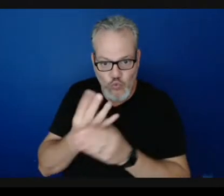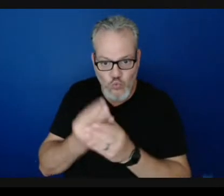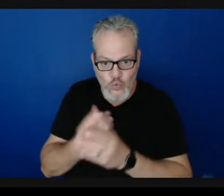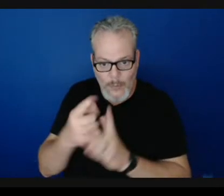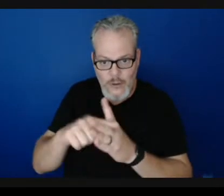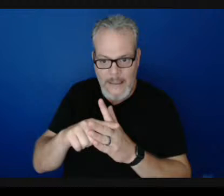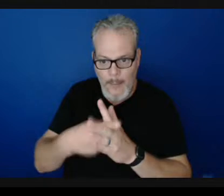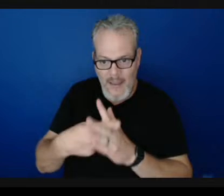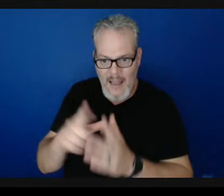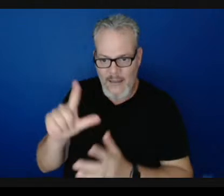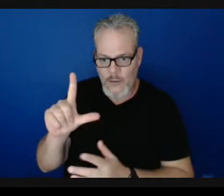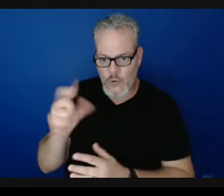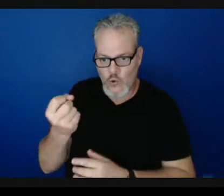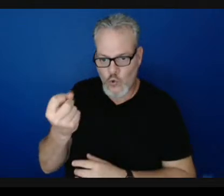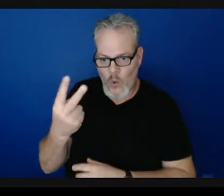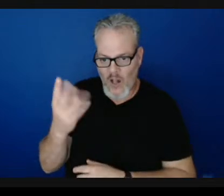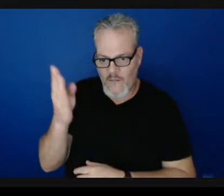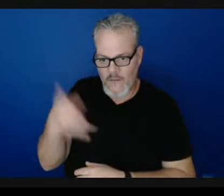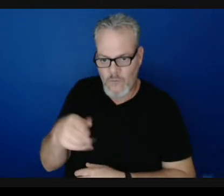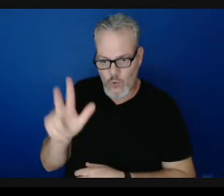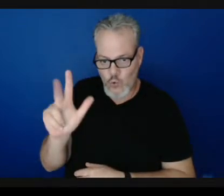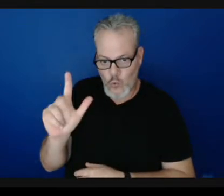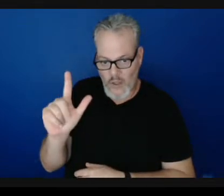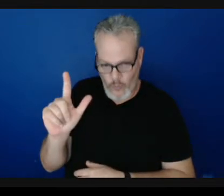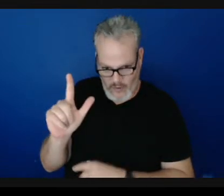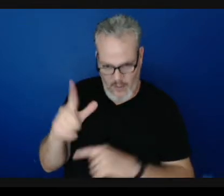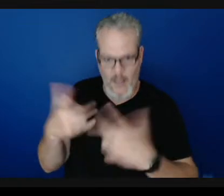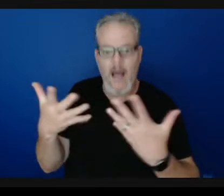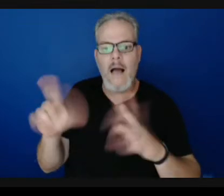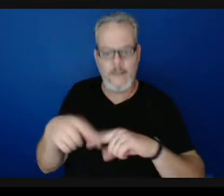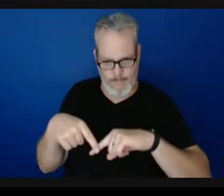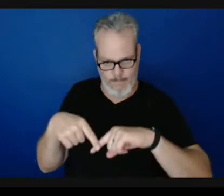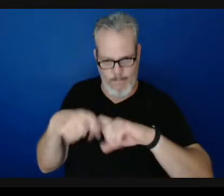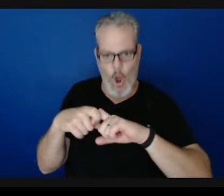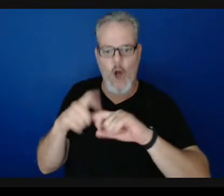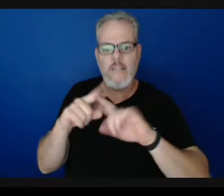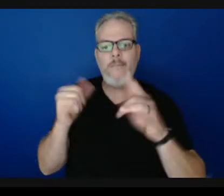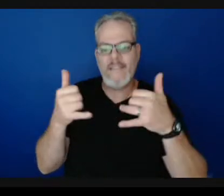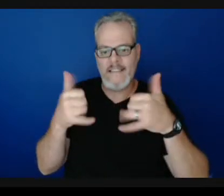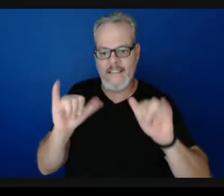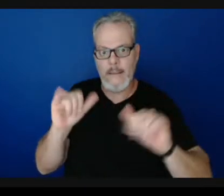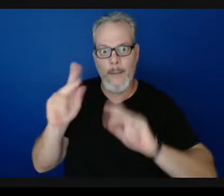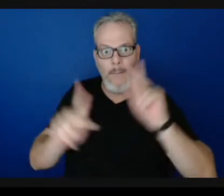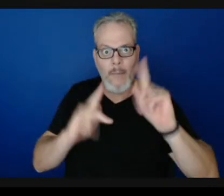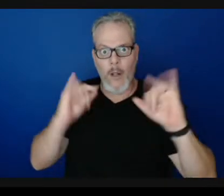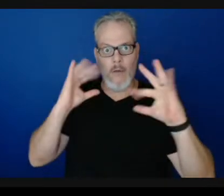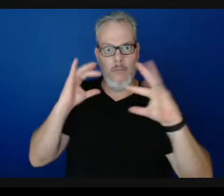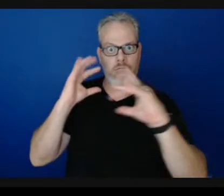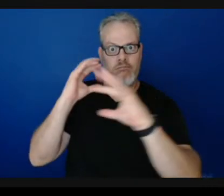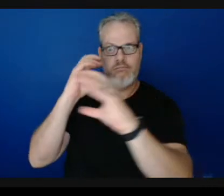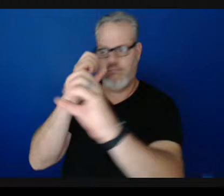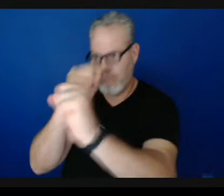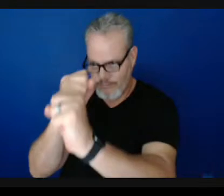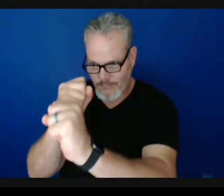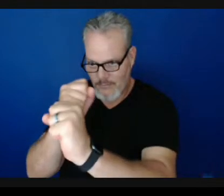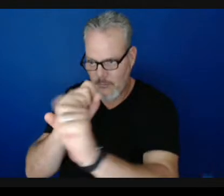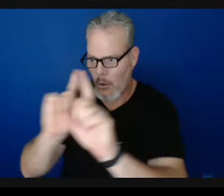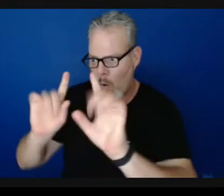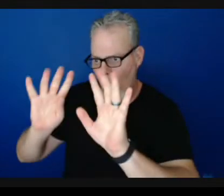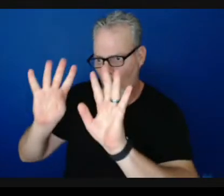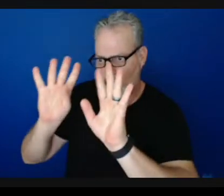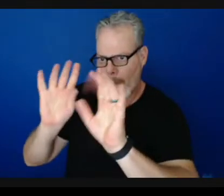has paused, but there is still a lot of interest in it. So the construction mixed with